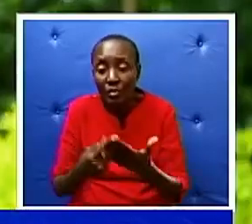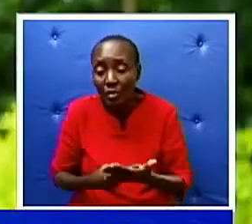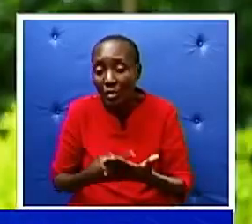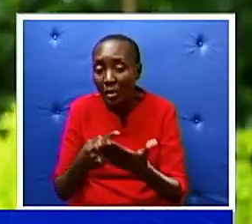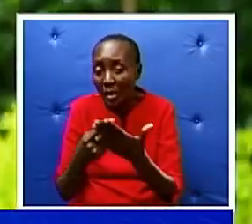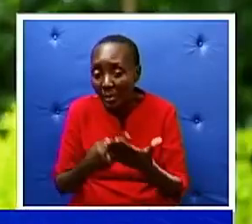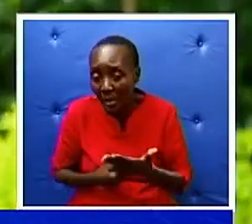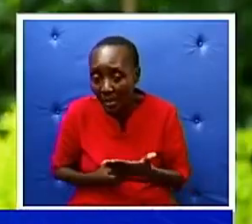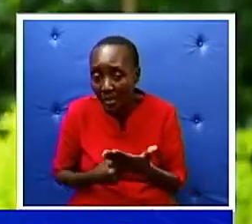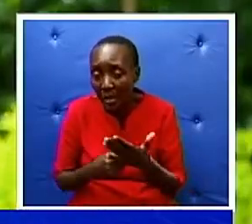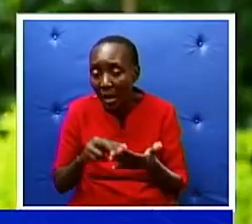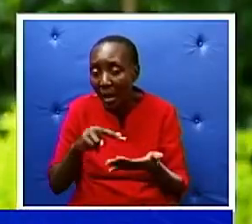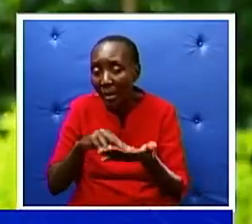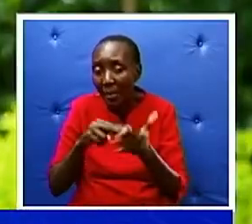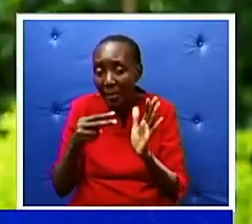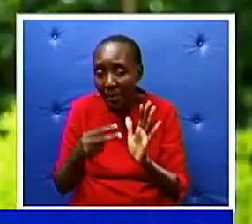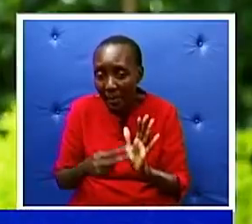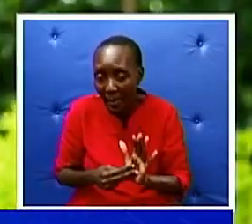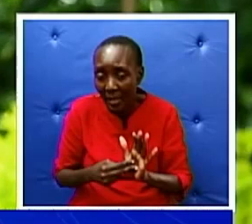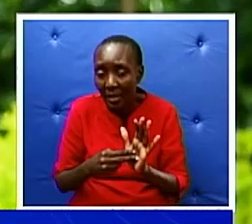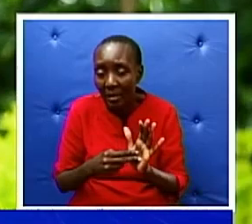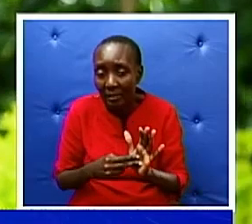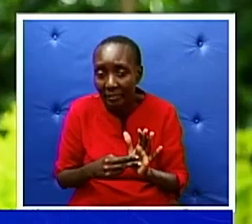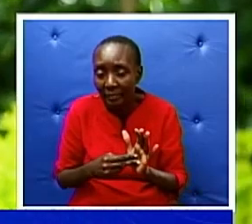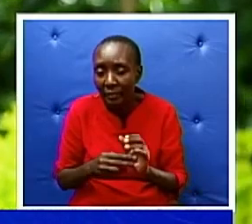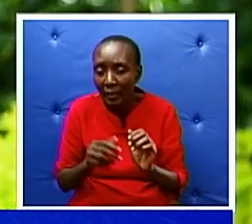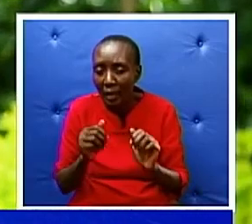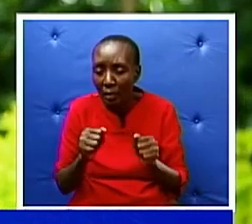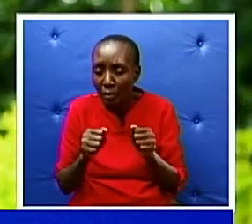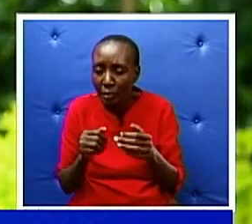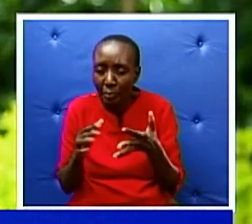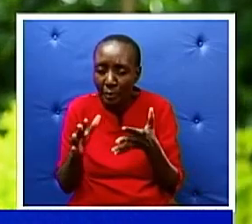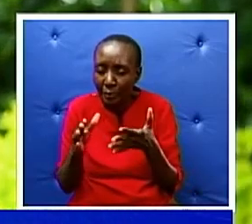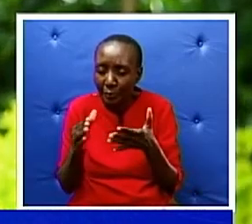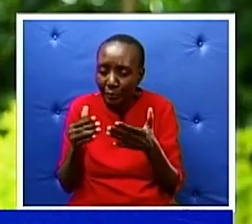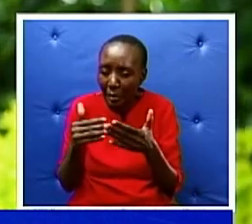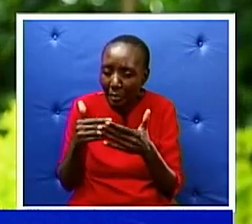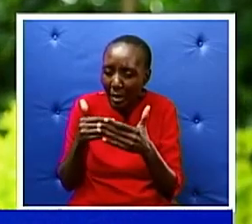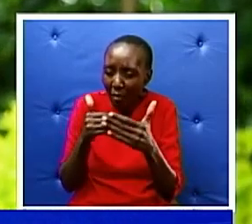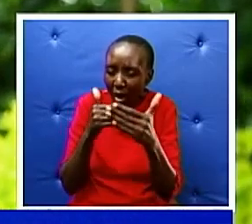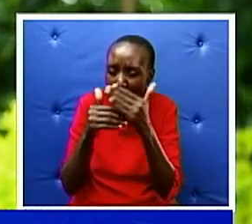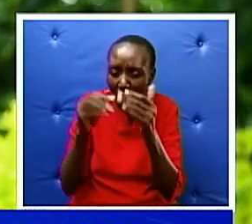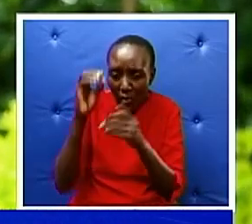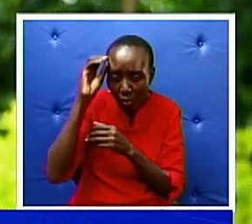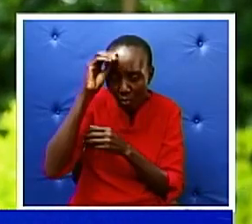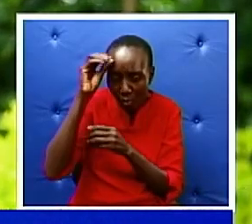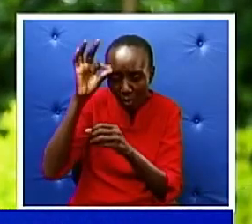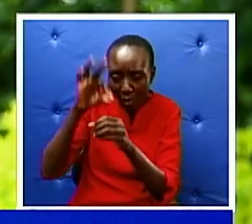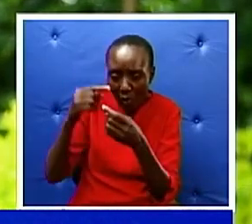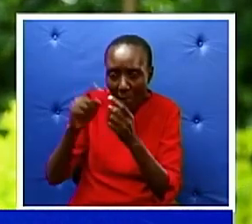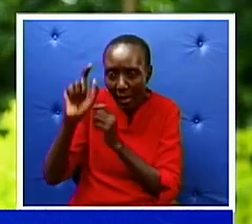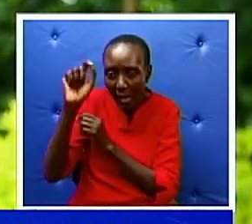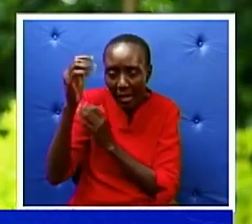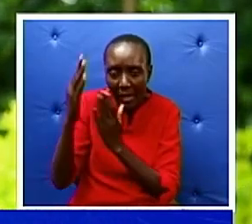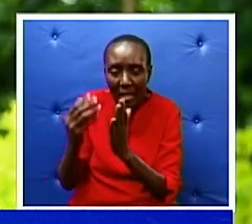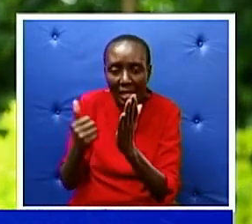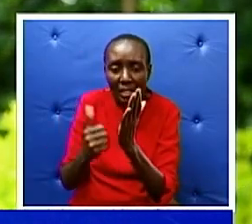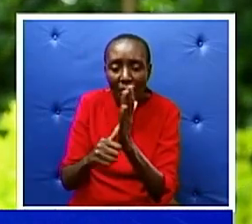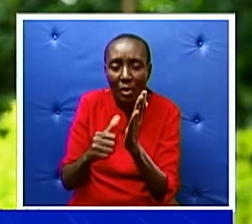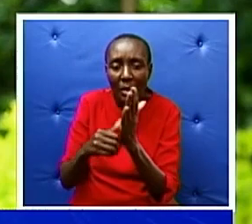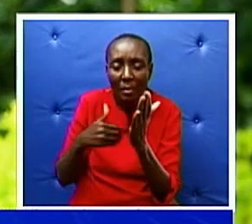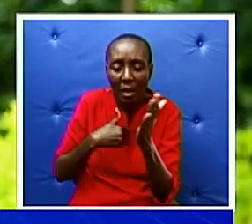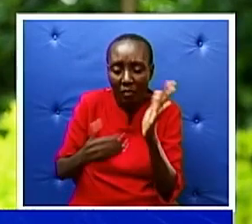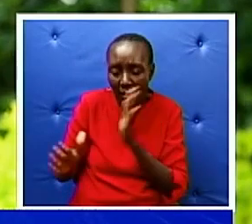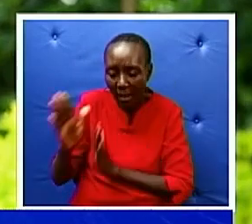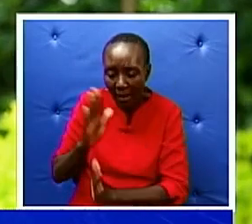it forward, then it means that we can be closer to the referendum. When Kenyans have an issue with planning